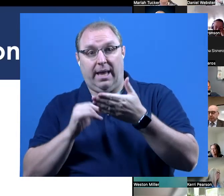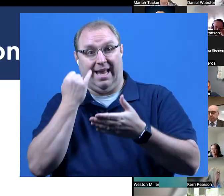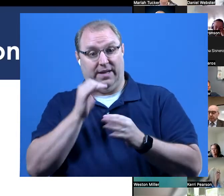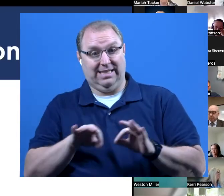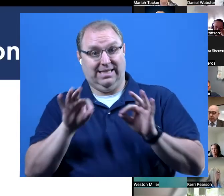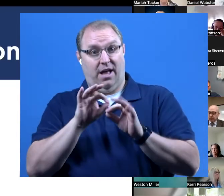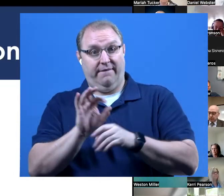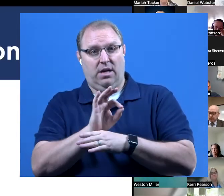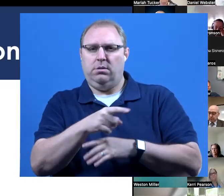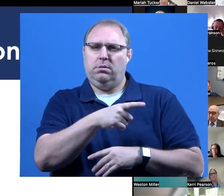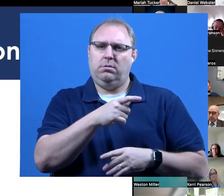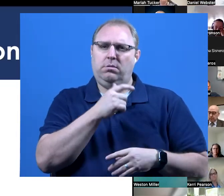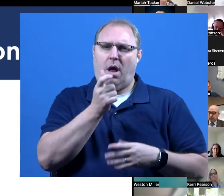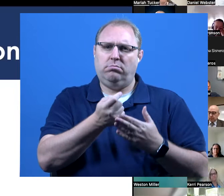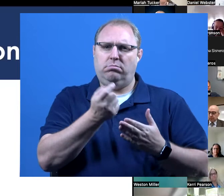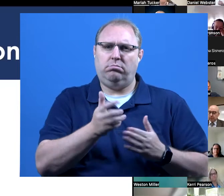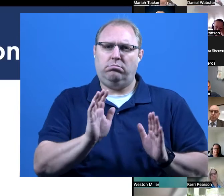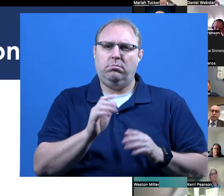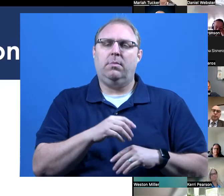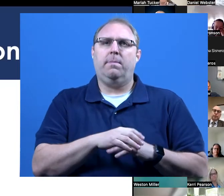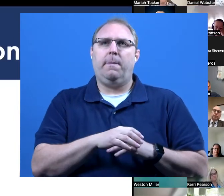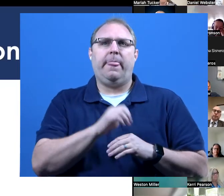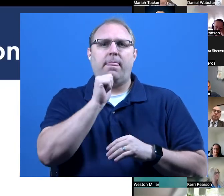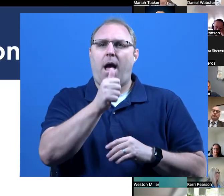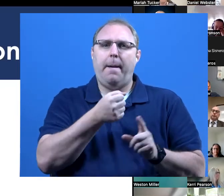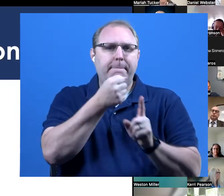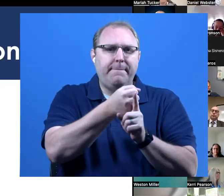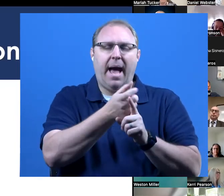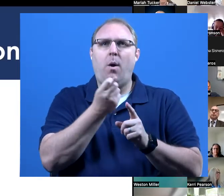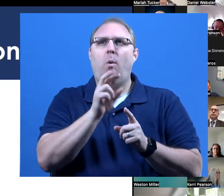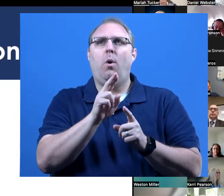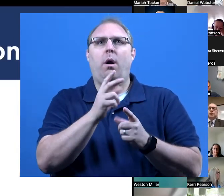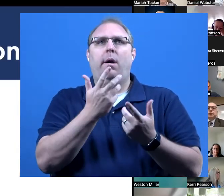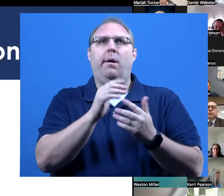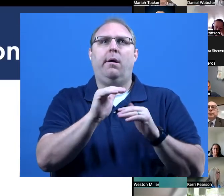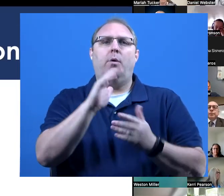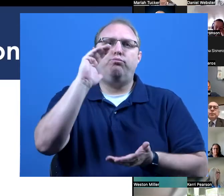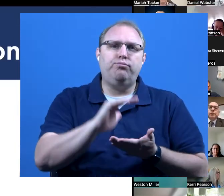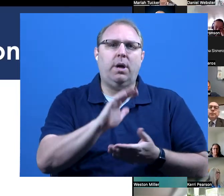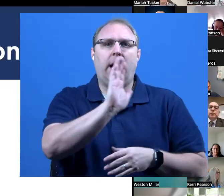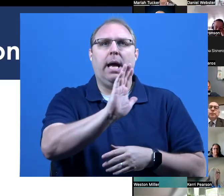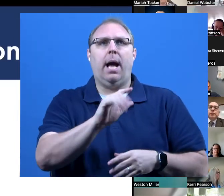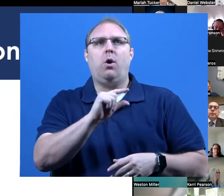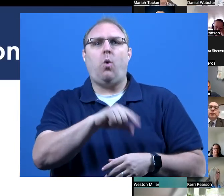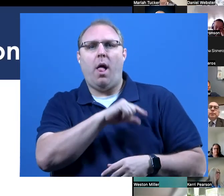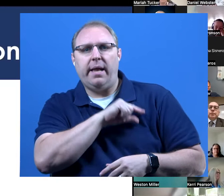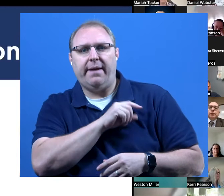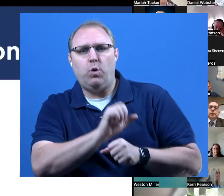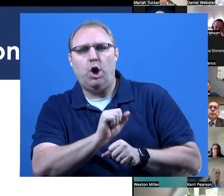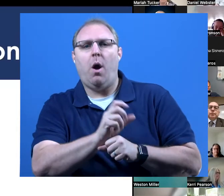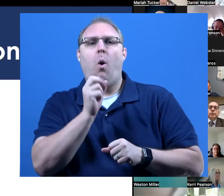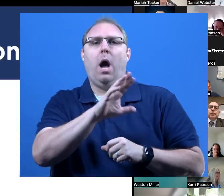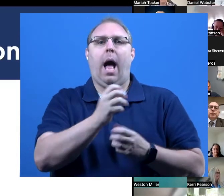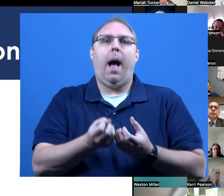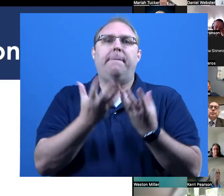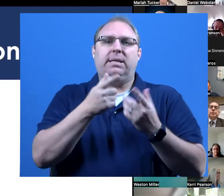quantity or quality. So we don't have to say, well, as an accommodation, we're going to have you take fewer cases, or we're going to